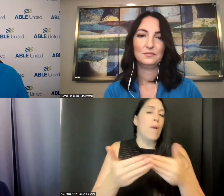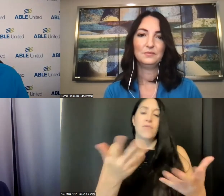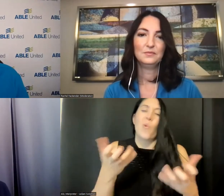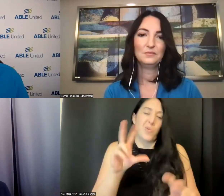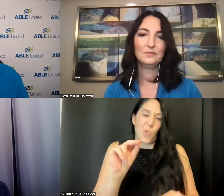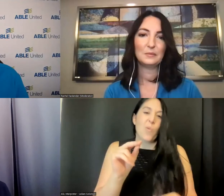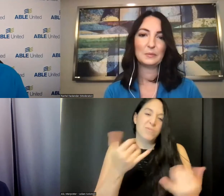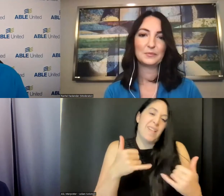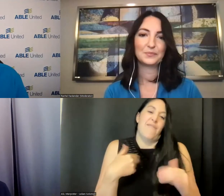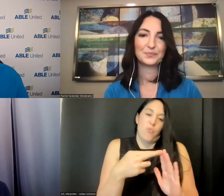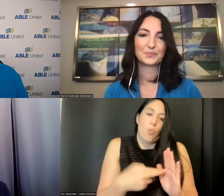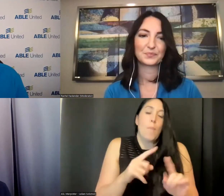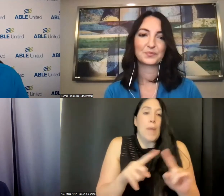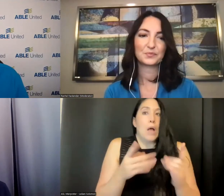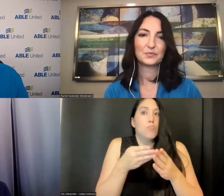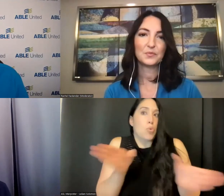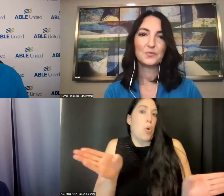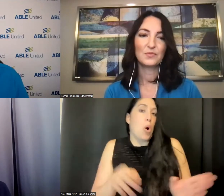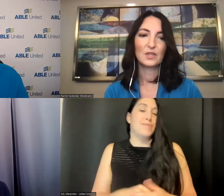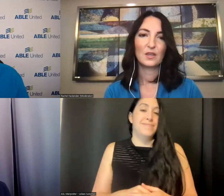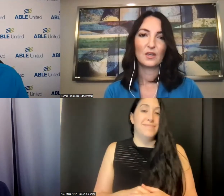bolts of putting money in the account and getting out.